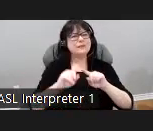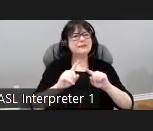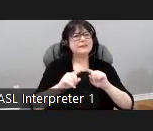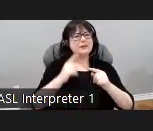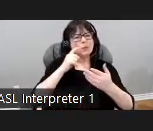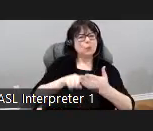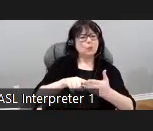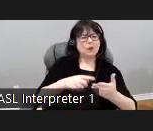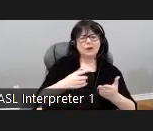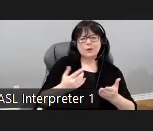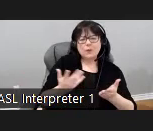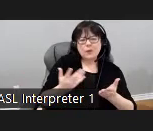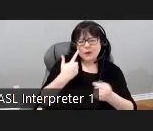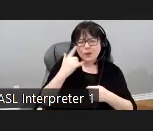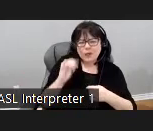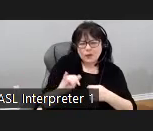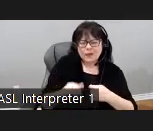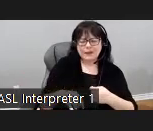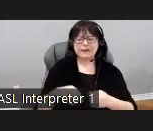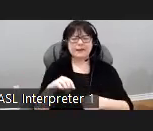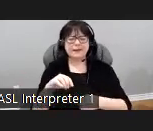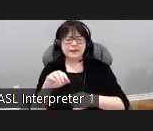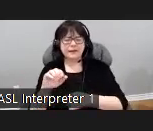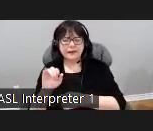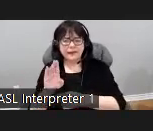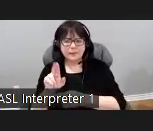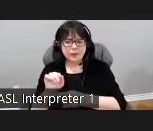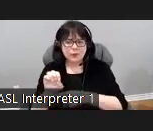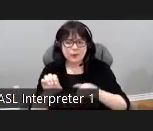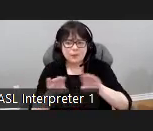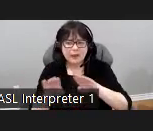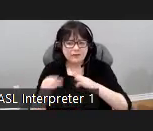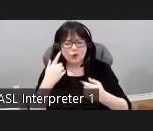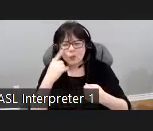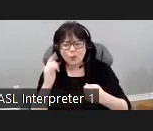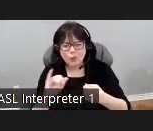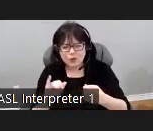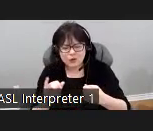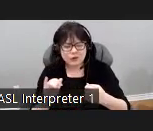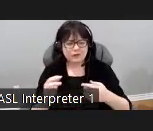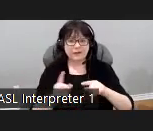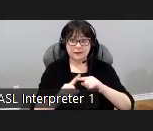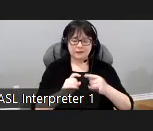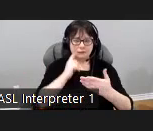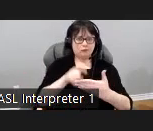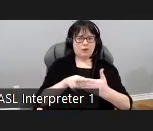does abusive behavior look like? It's so common. It's become so common in our society, the